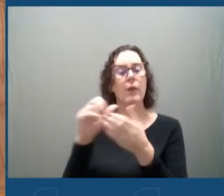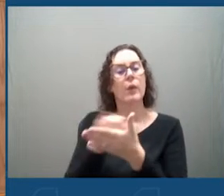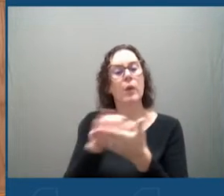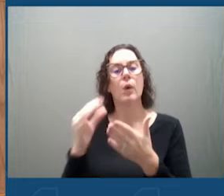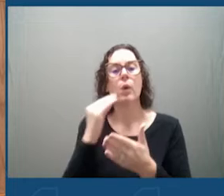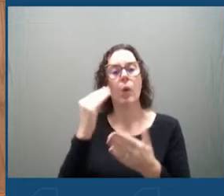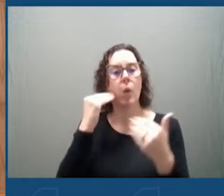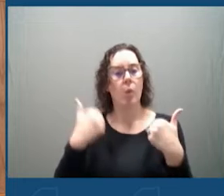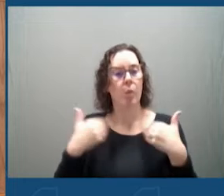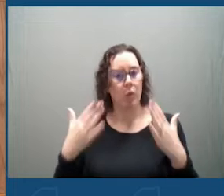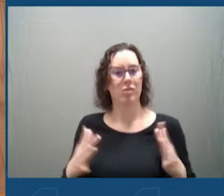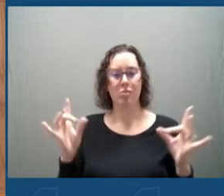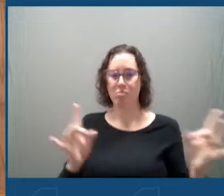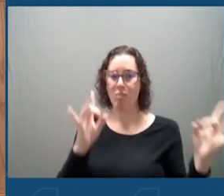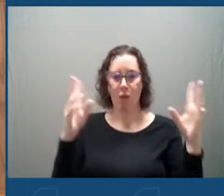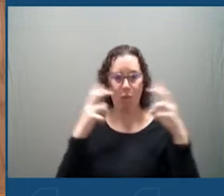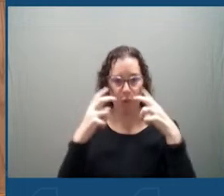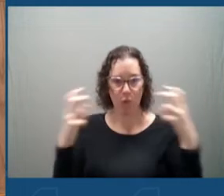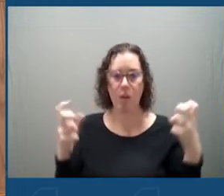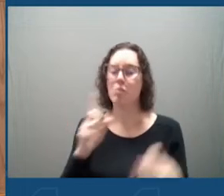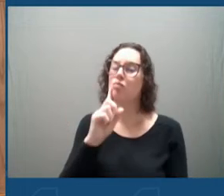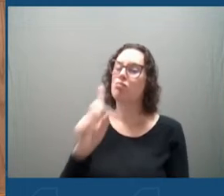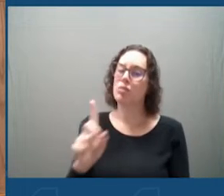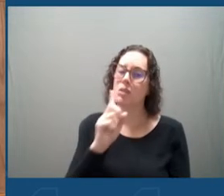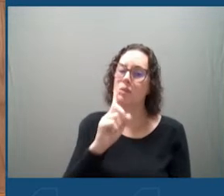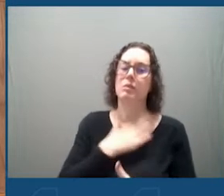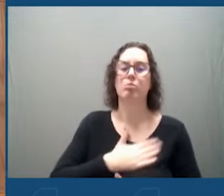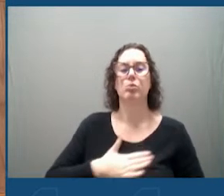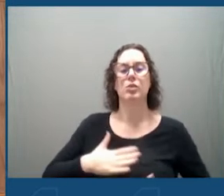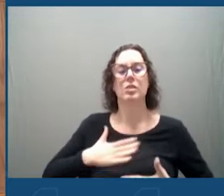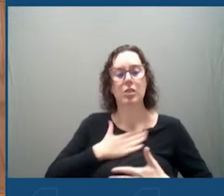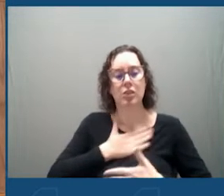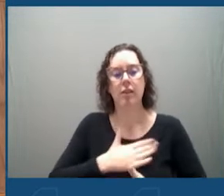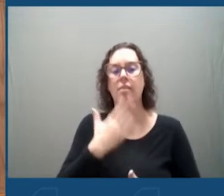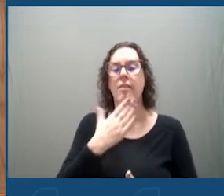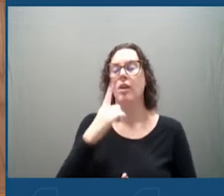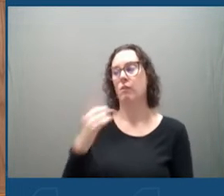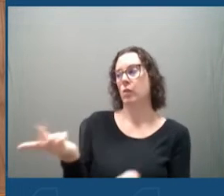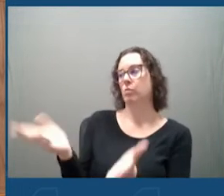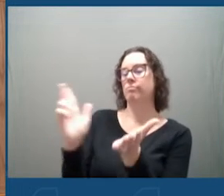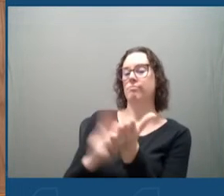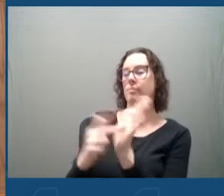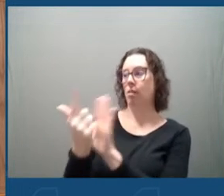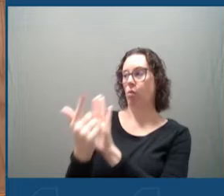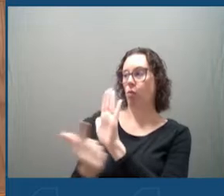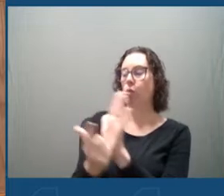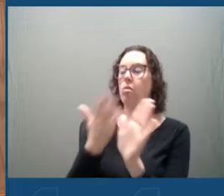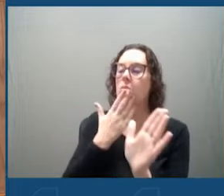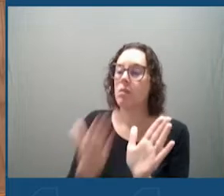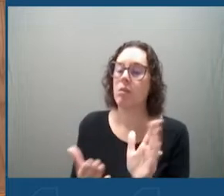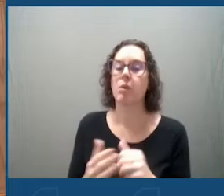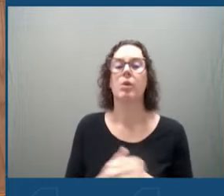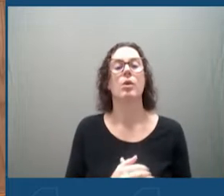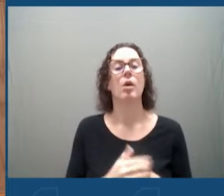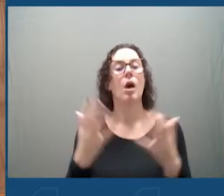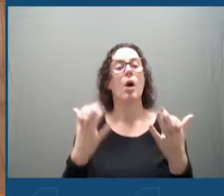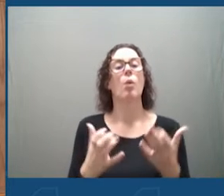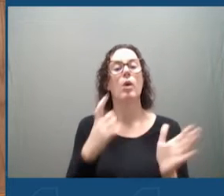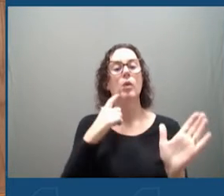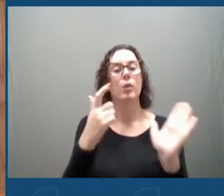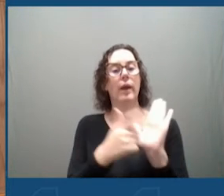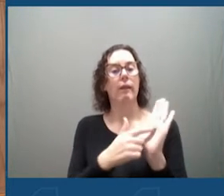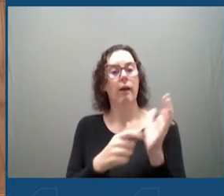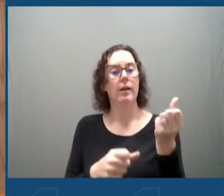horrible crime. I appreciate you, and I thank you for signing this bill. I also want to recognize the bill's sponsors, my friends